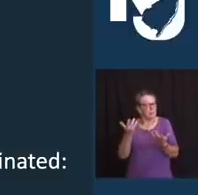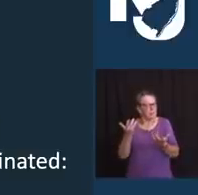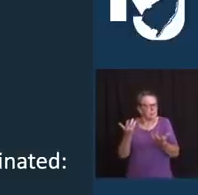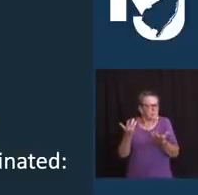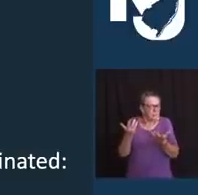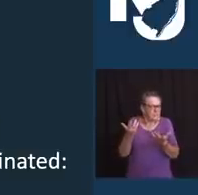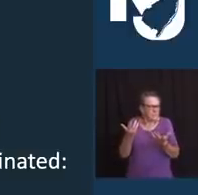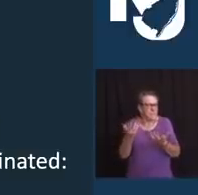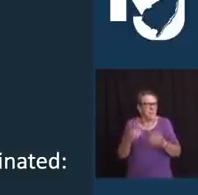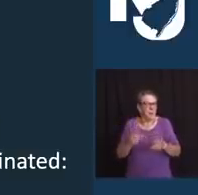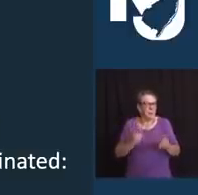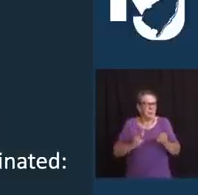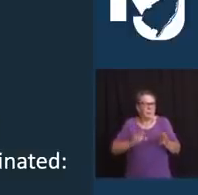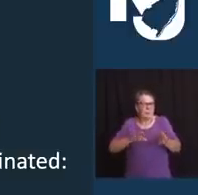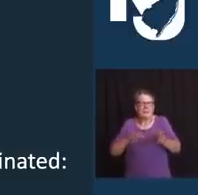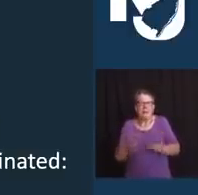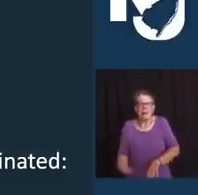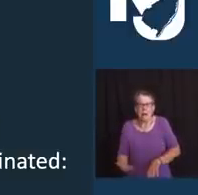not